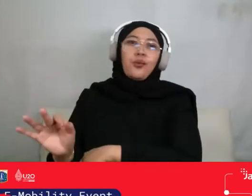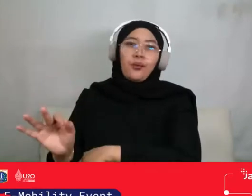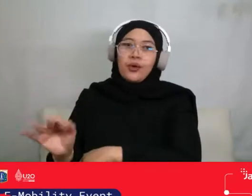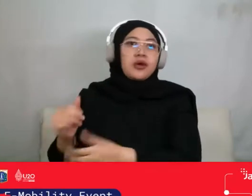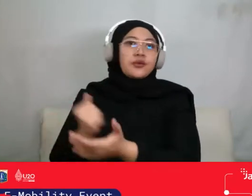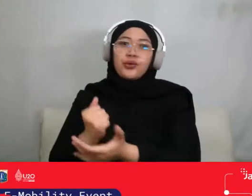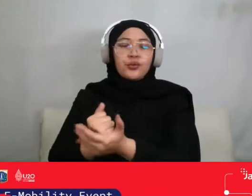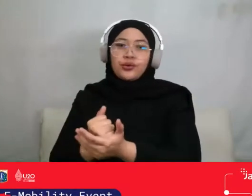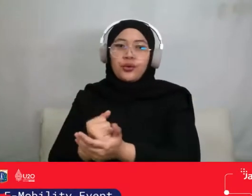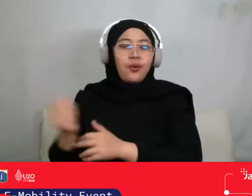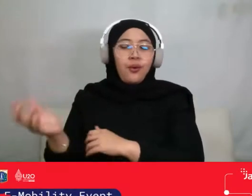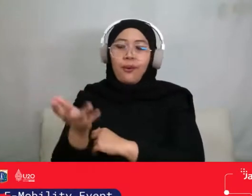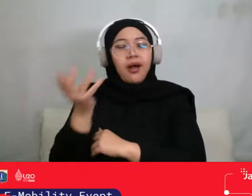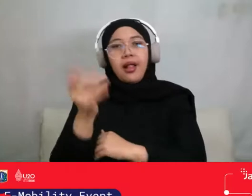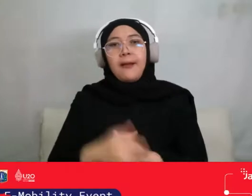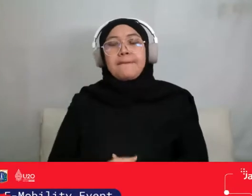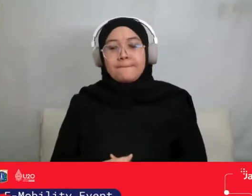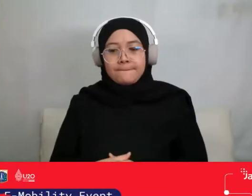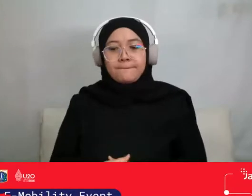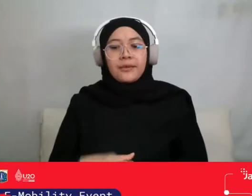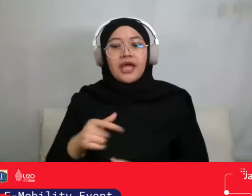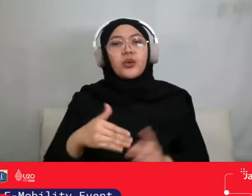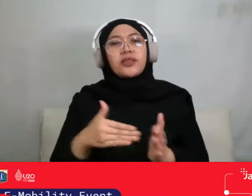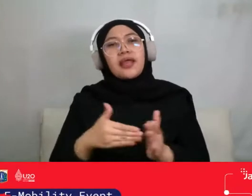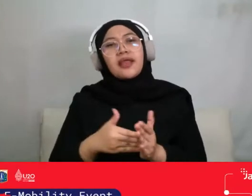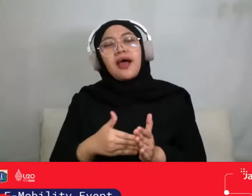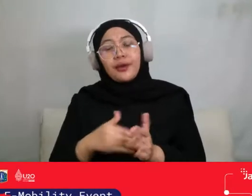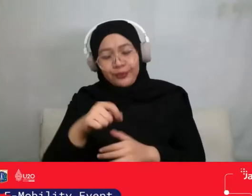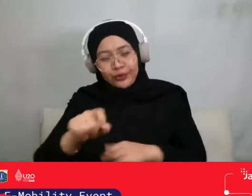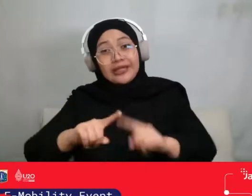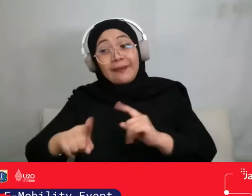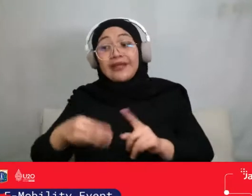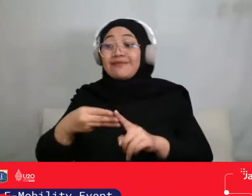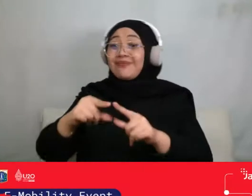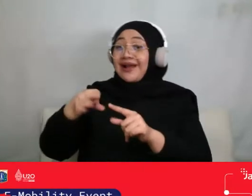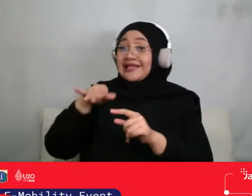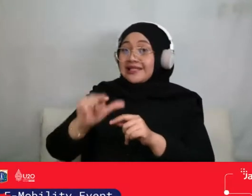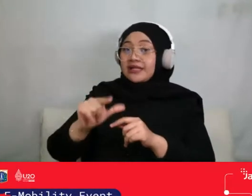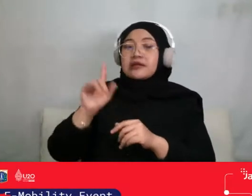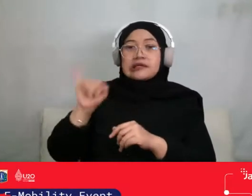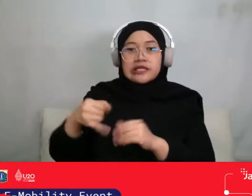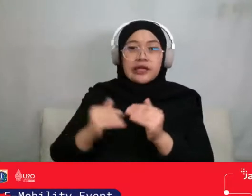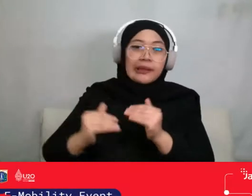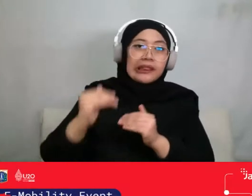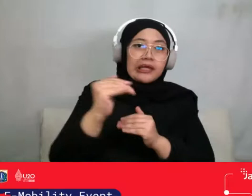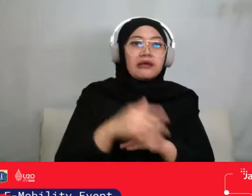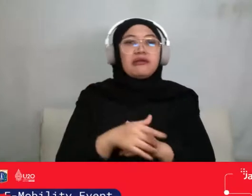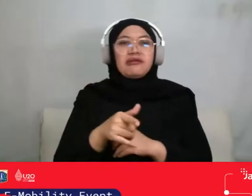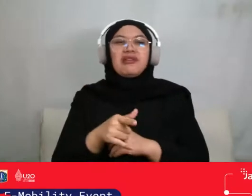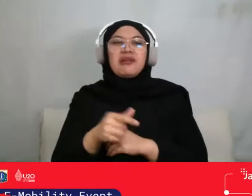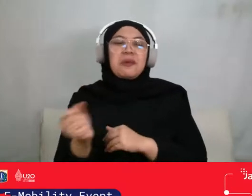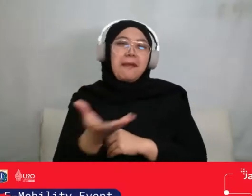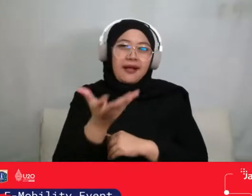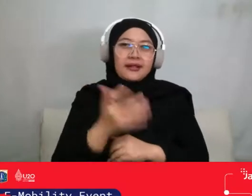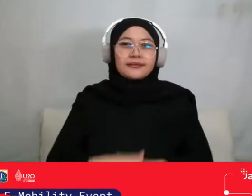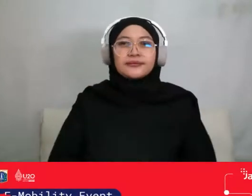it is a challenge everywhere, but in Brazil, it's even higher, the capital cost. So it's a problem. I don't know if I answered your question